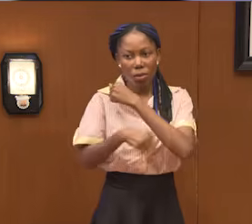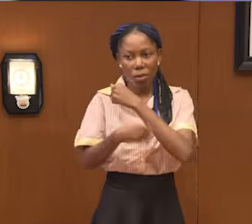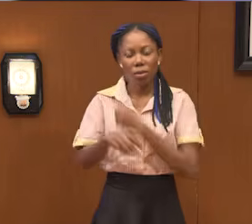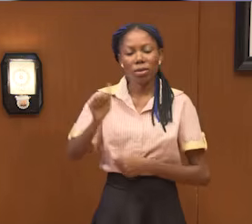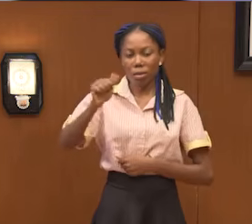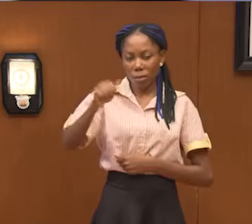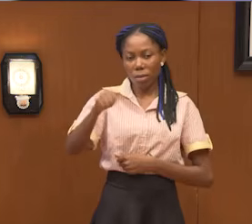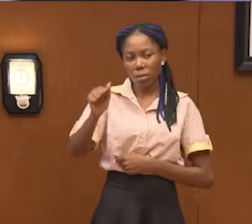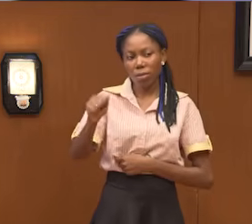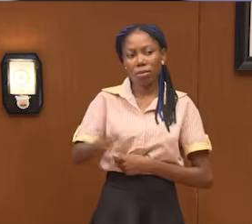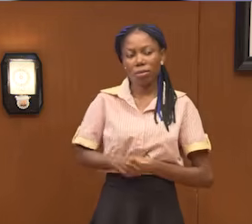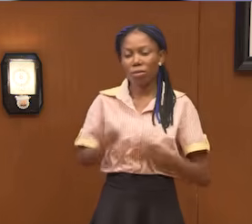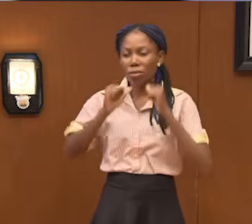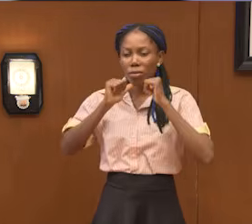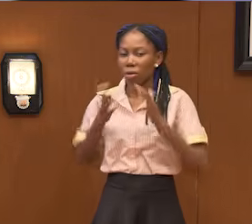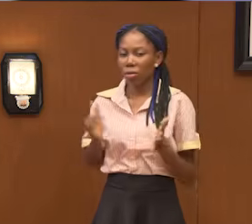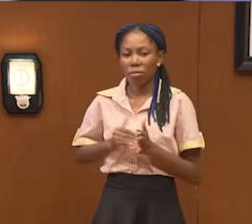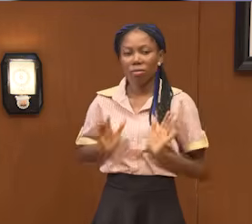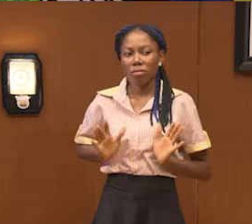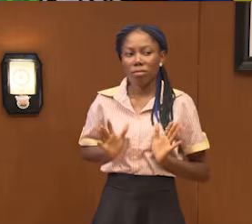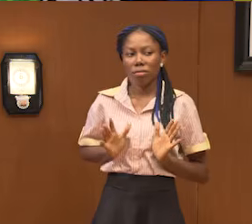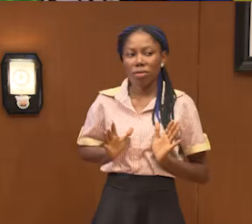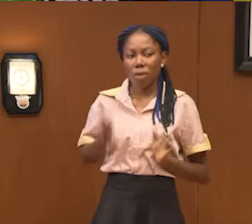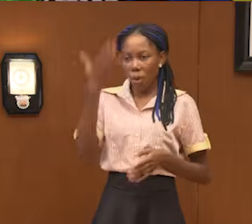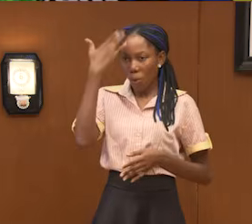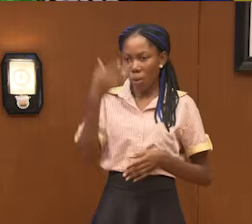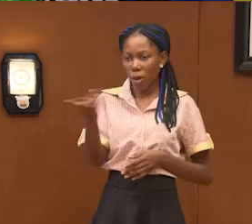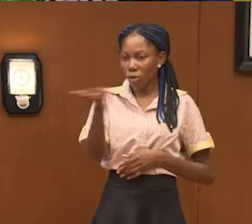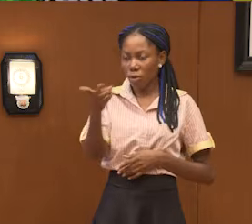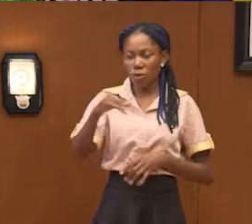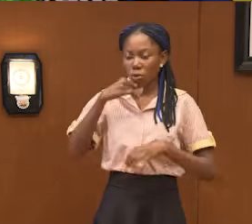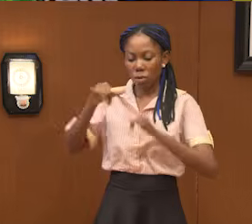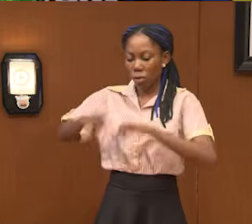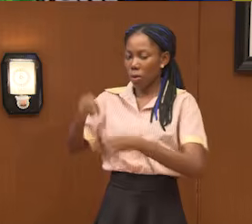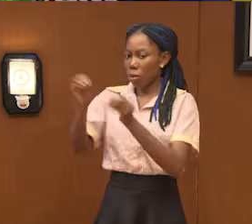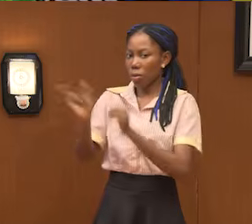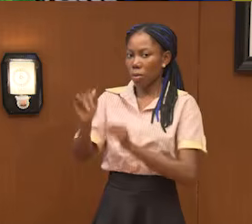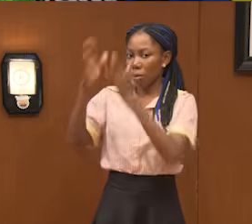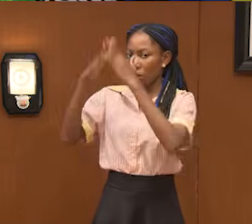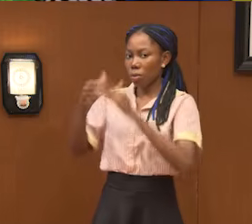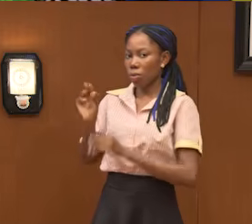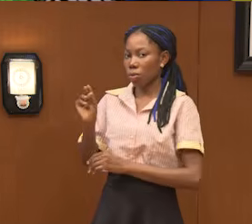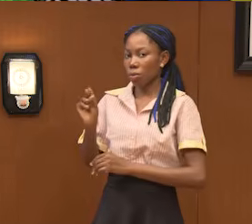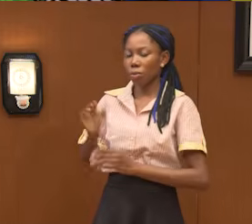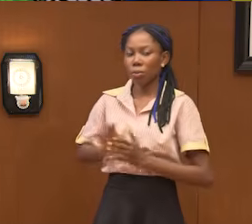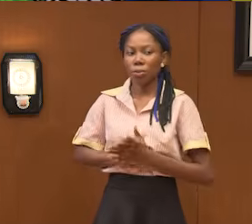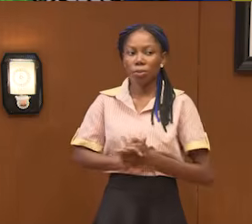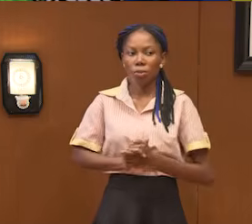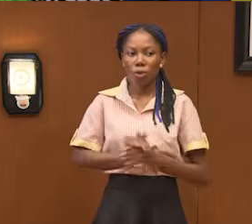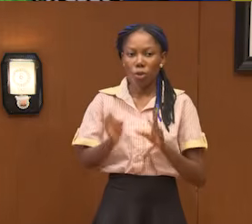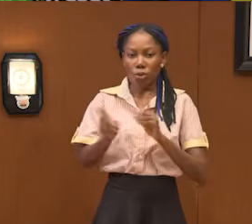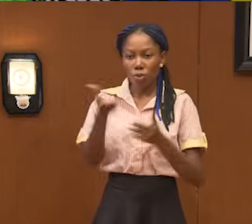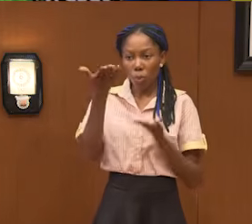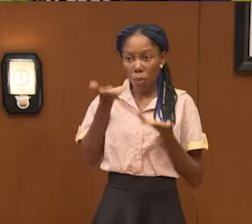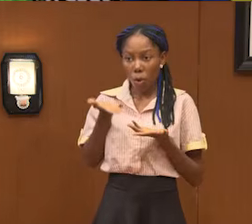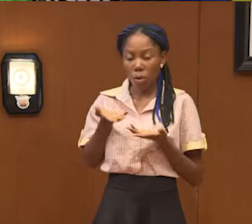Nothing else. Nothing else. You are not living together for now. For now, yes. Do you know what I'm going